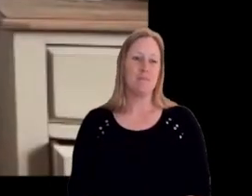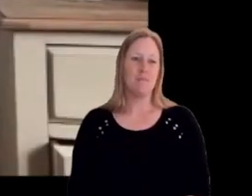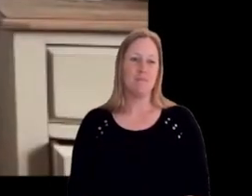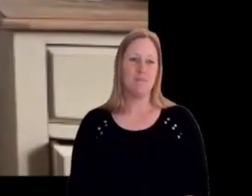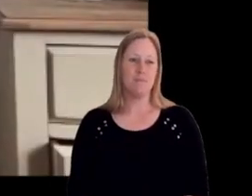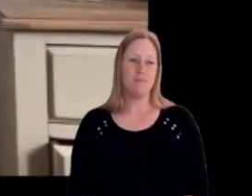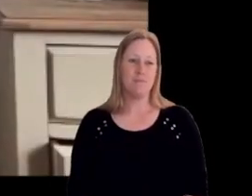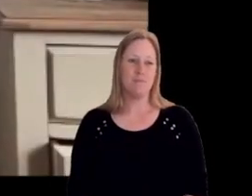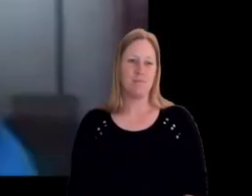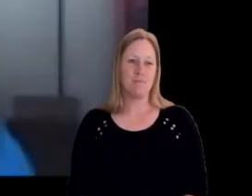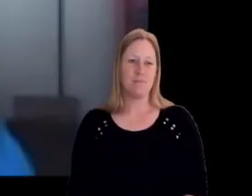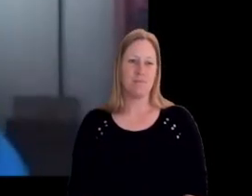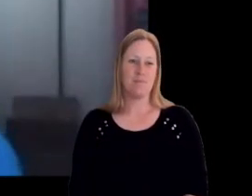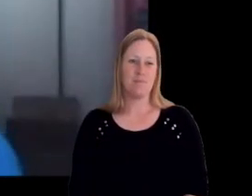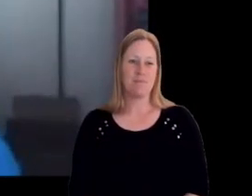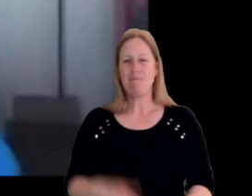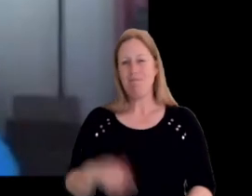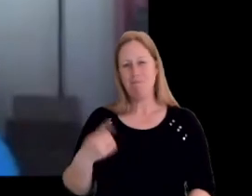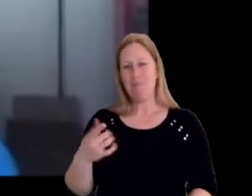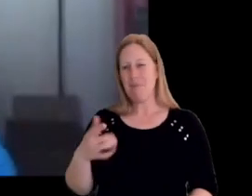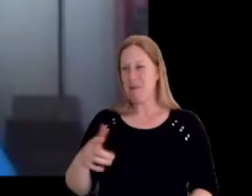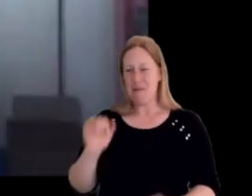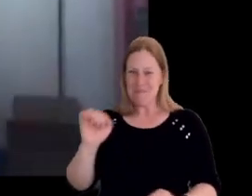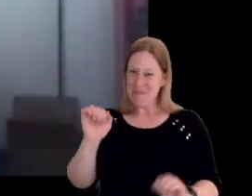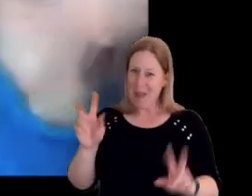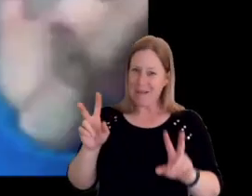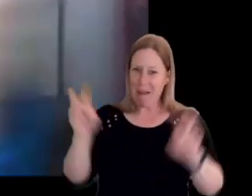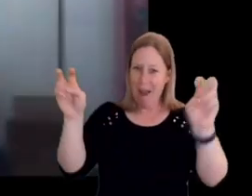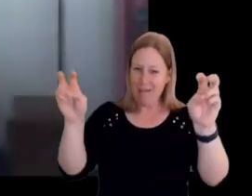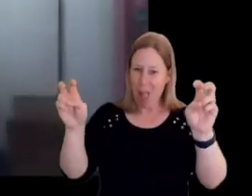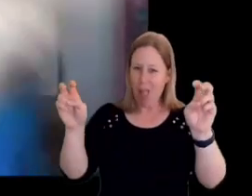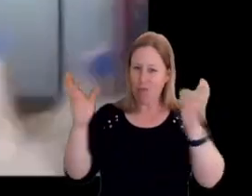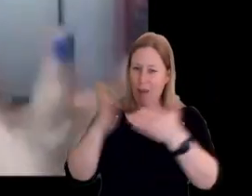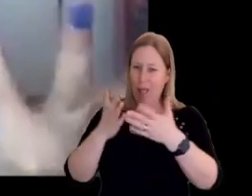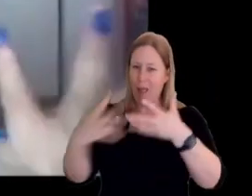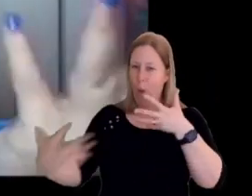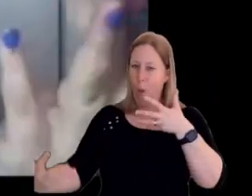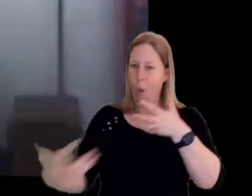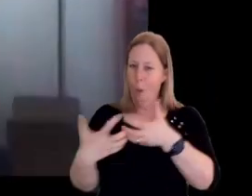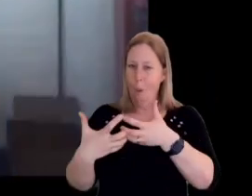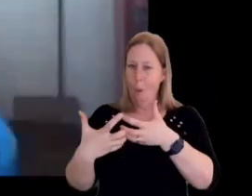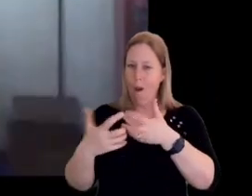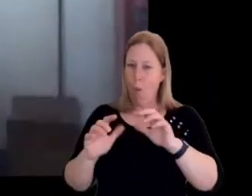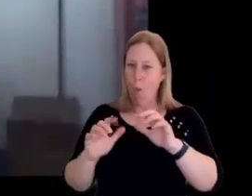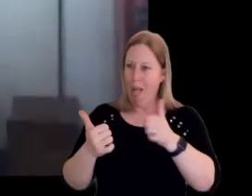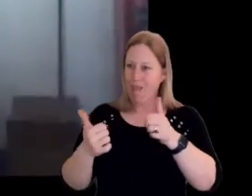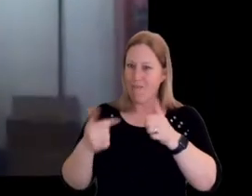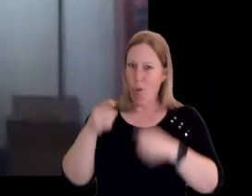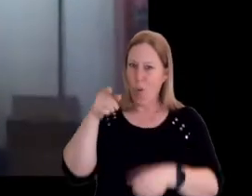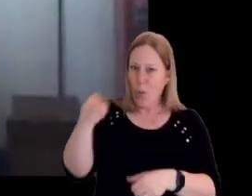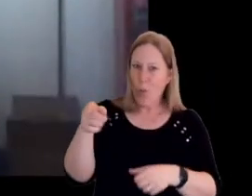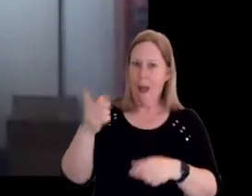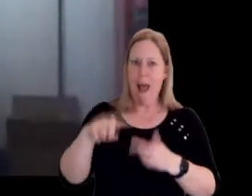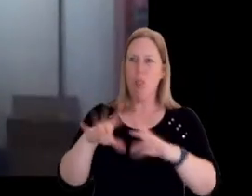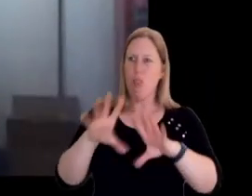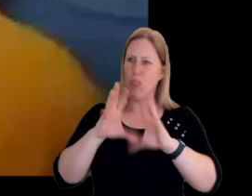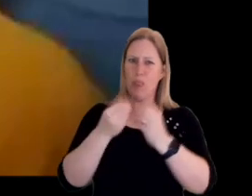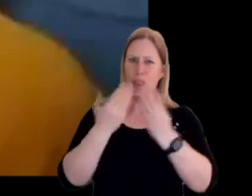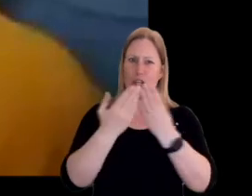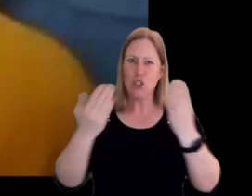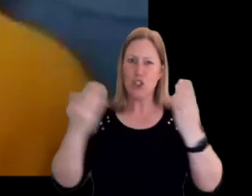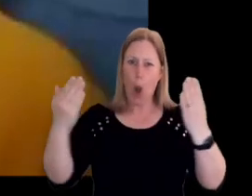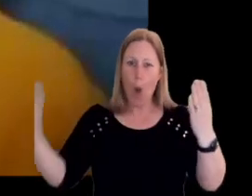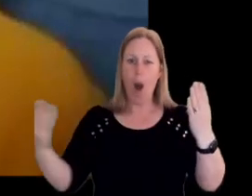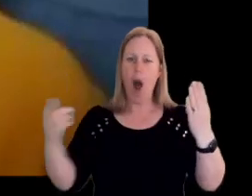Well, yeah, I think it's such a fitting title for your piece, Marion, but for like the whole show. So I hope you